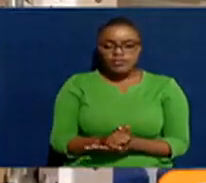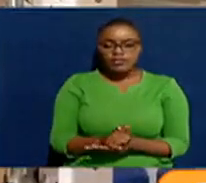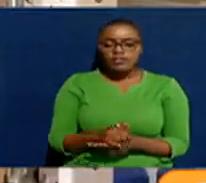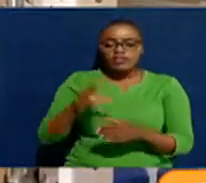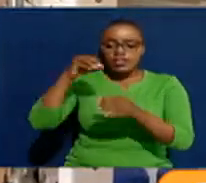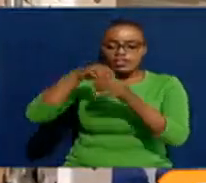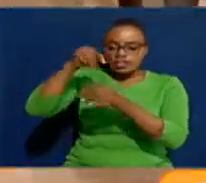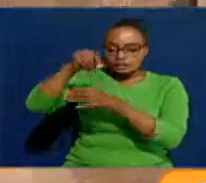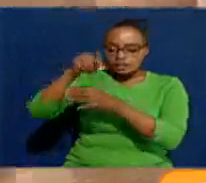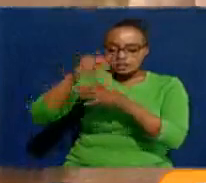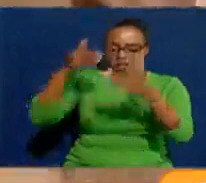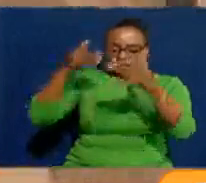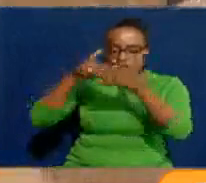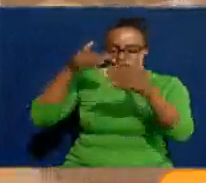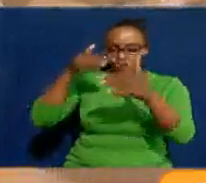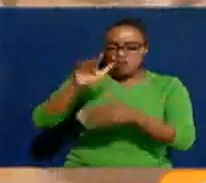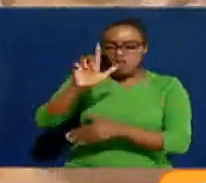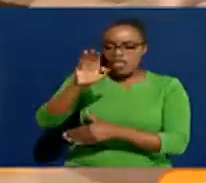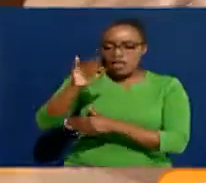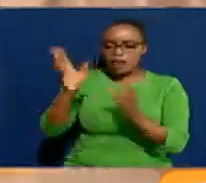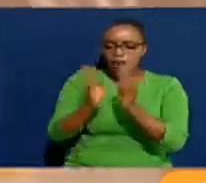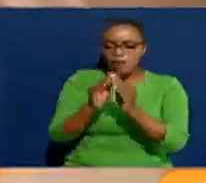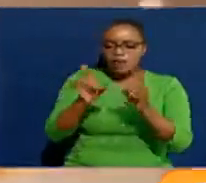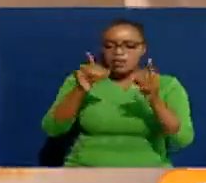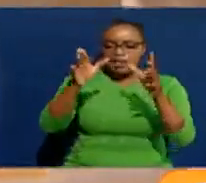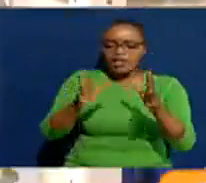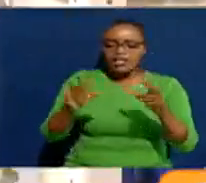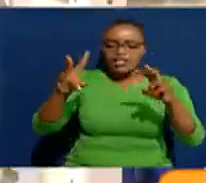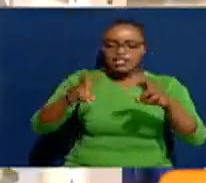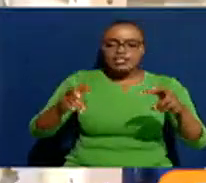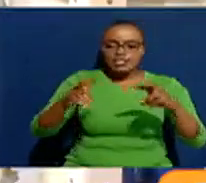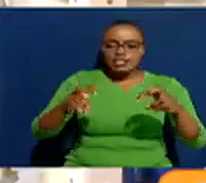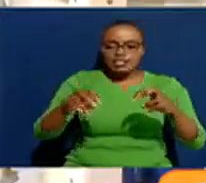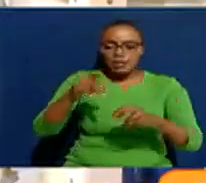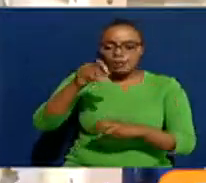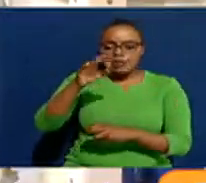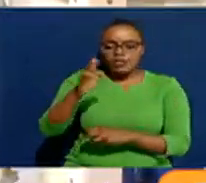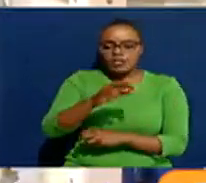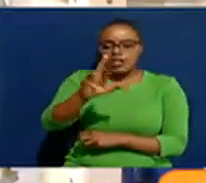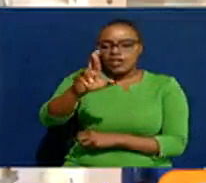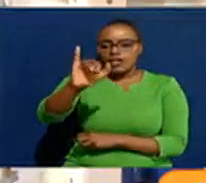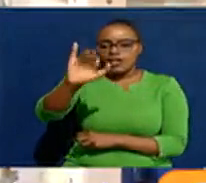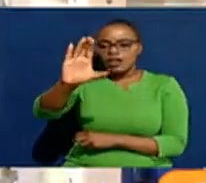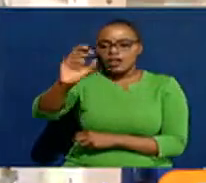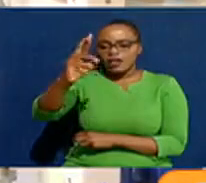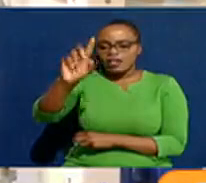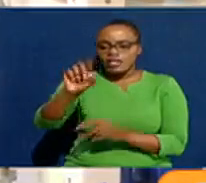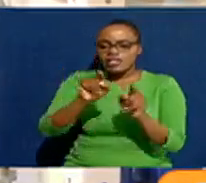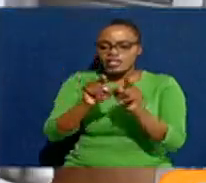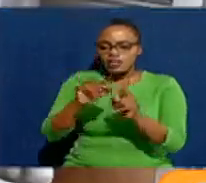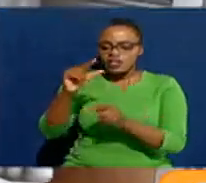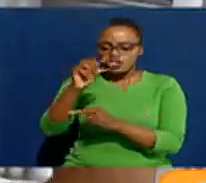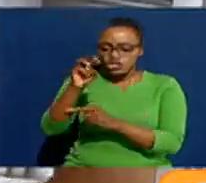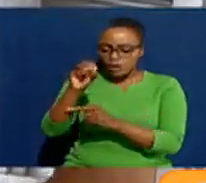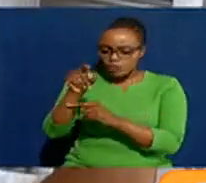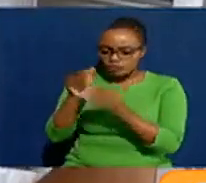Inside this restricted facility, we meet the director of research, Professor Richard Oduor, leading genetic